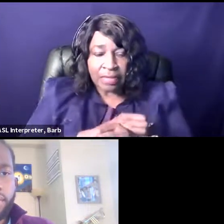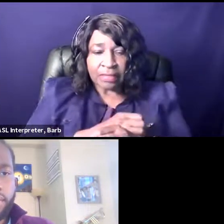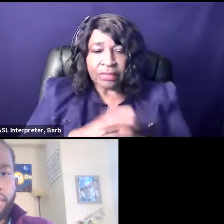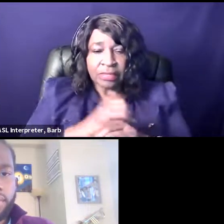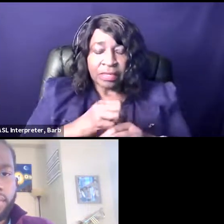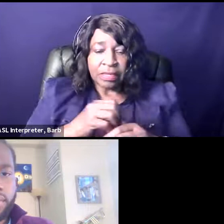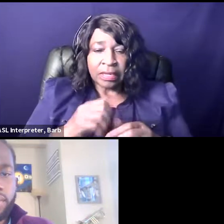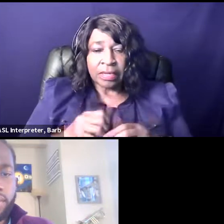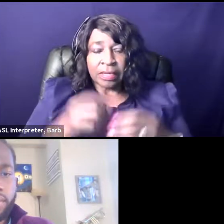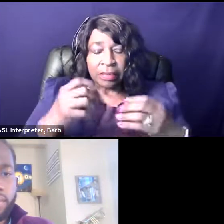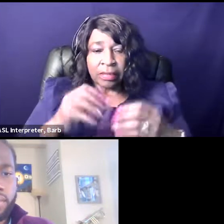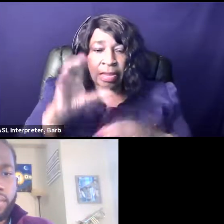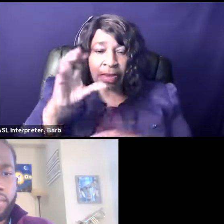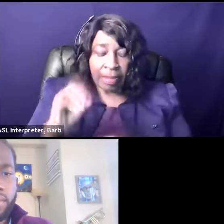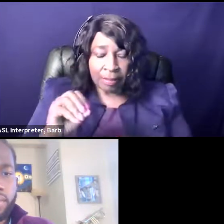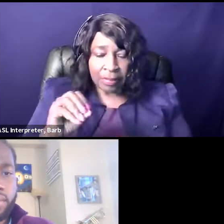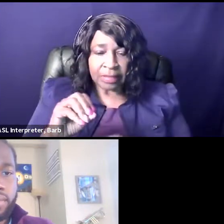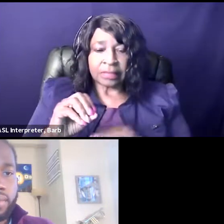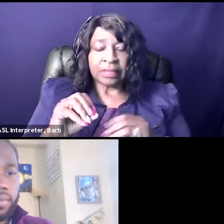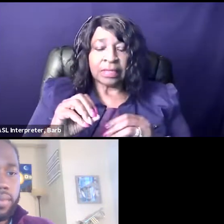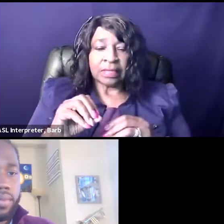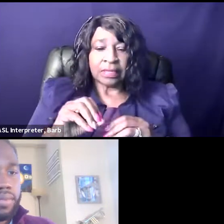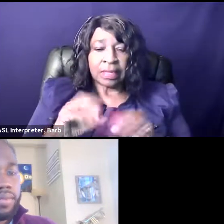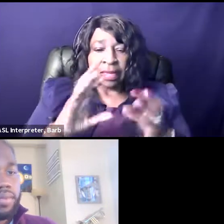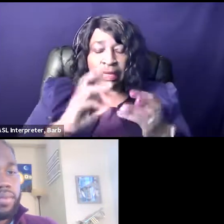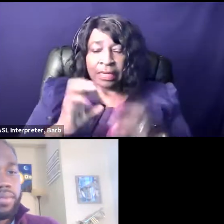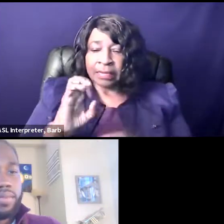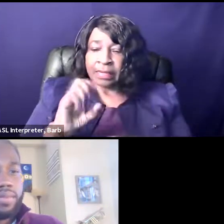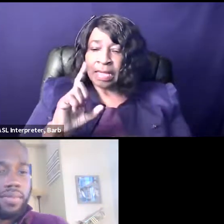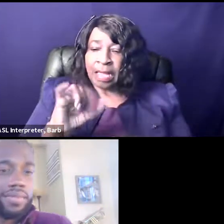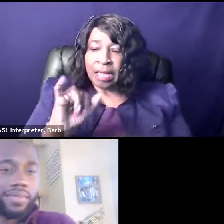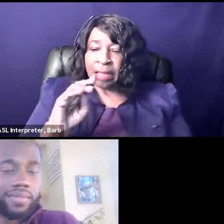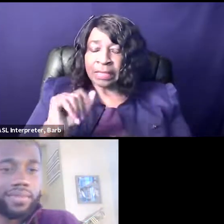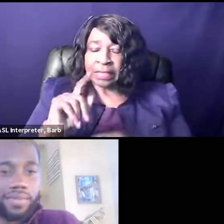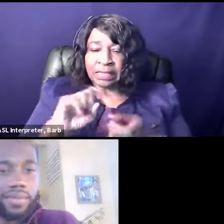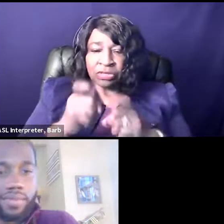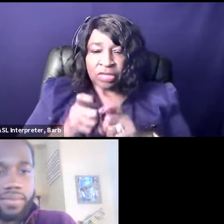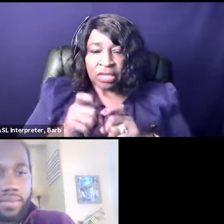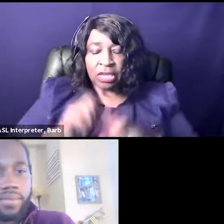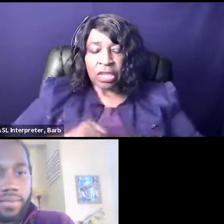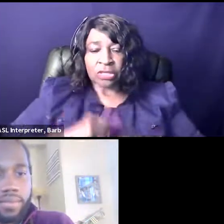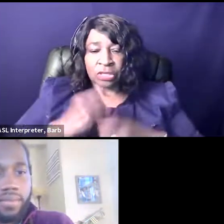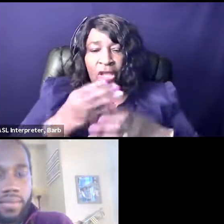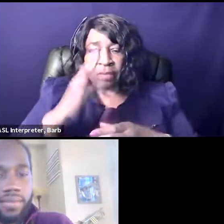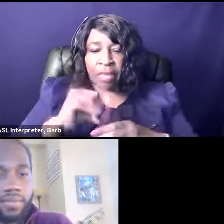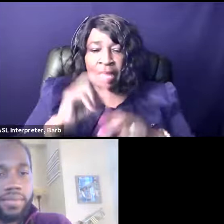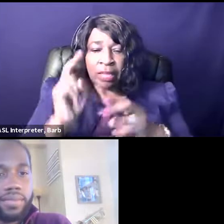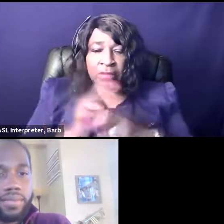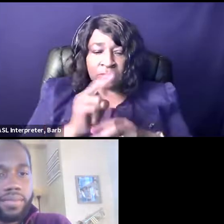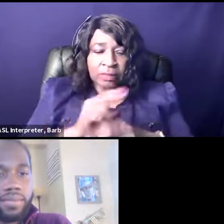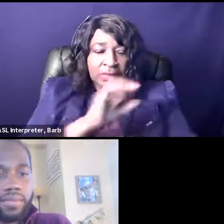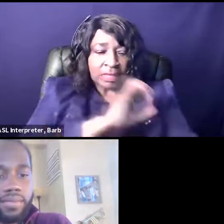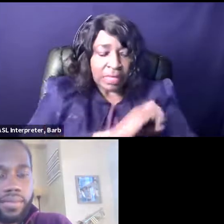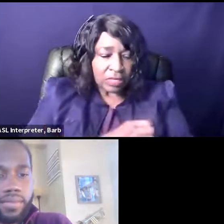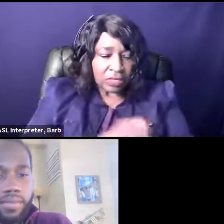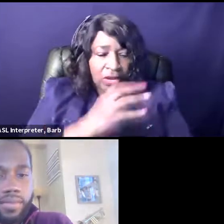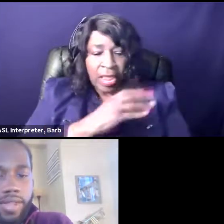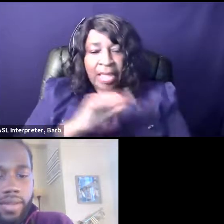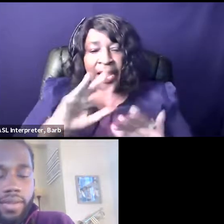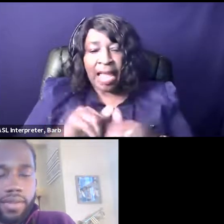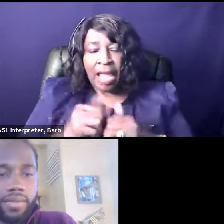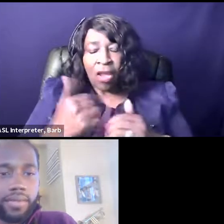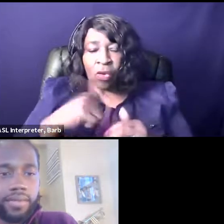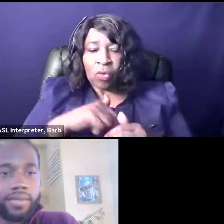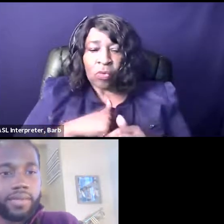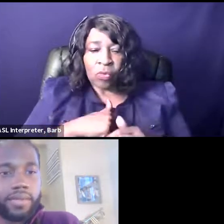plants. Climate change is being caused by our energy consumption, and how we generate